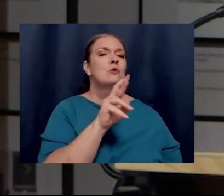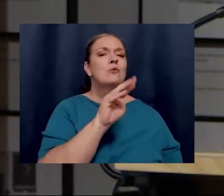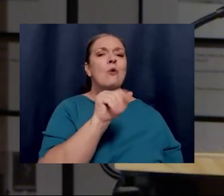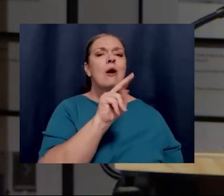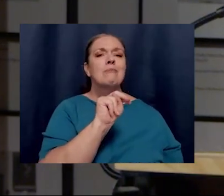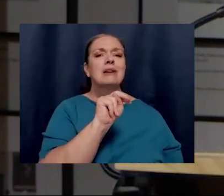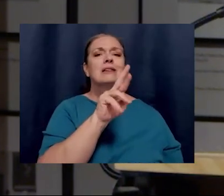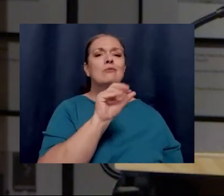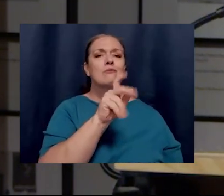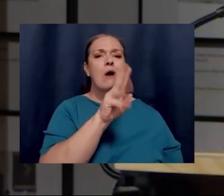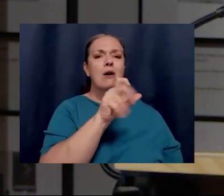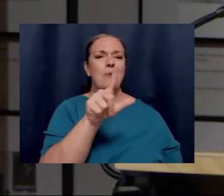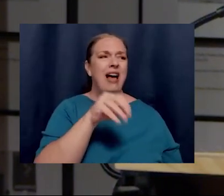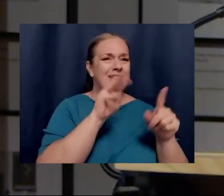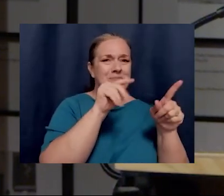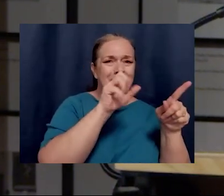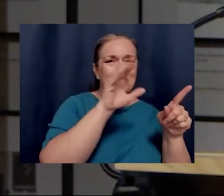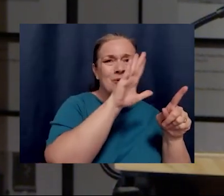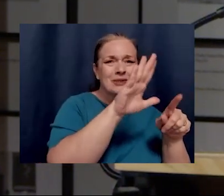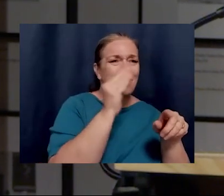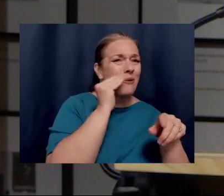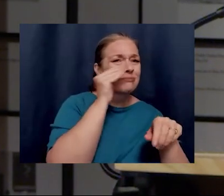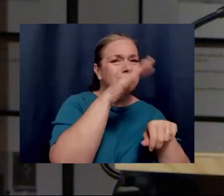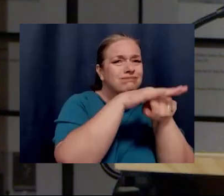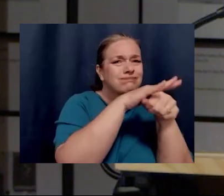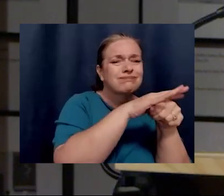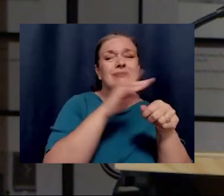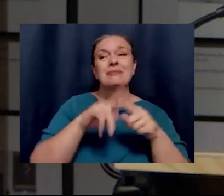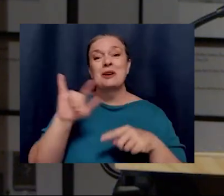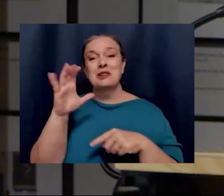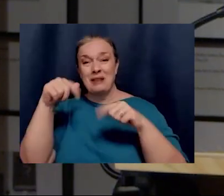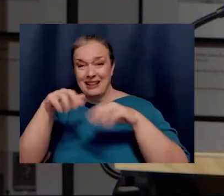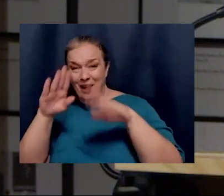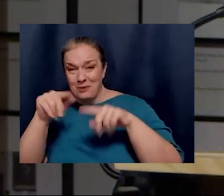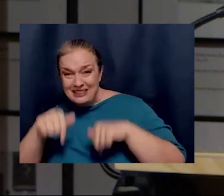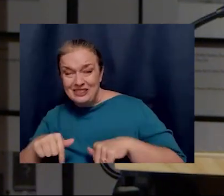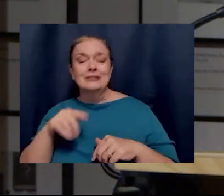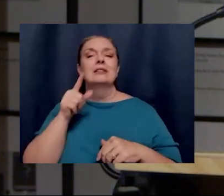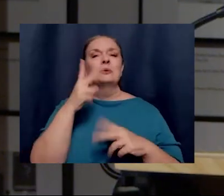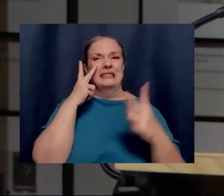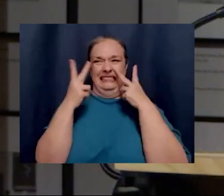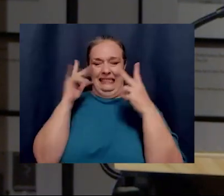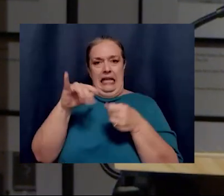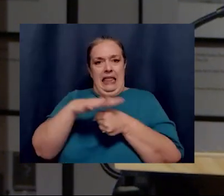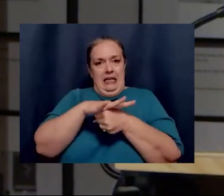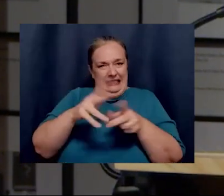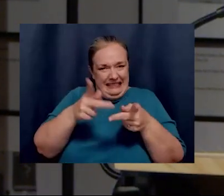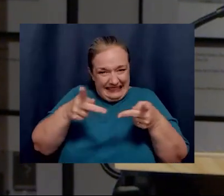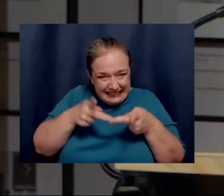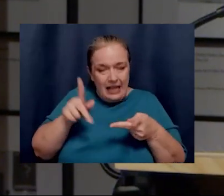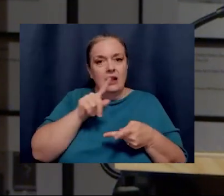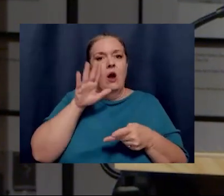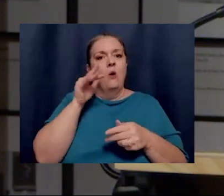Castle here in Idaho. These images offer us a glimpse into the intimate settings that shaped these artists' lives, their